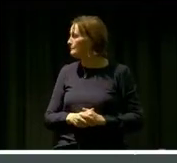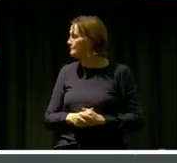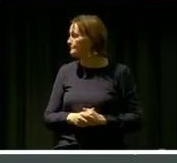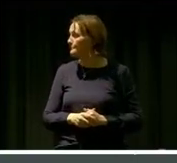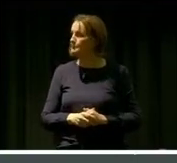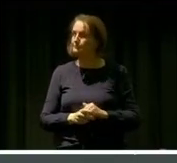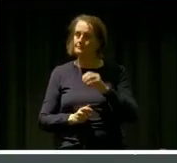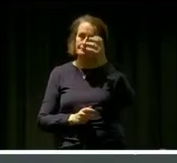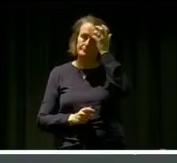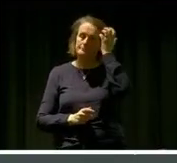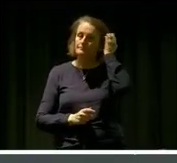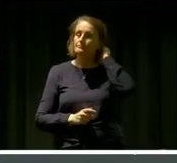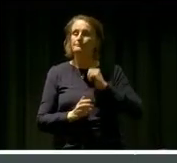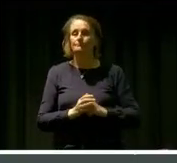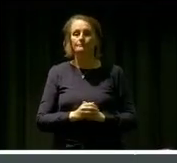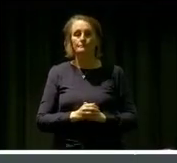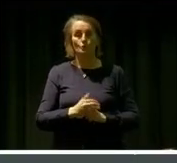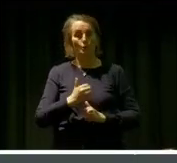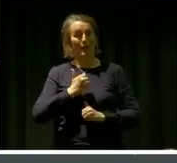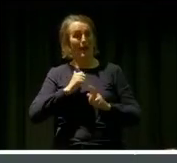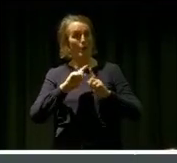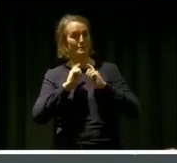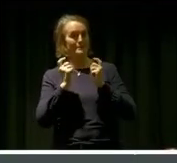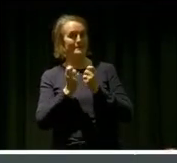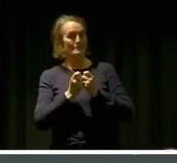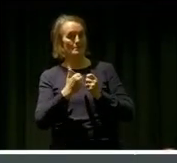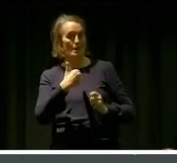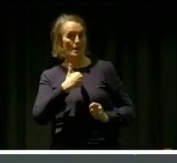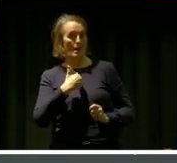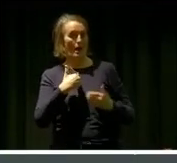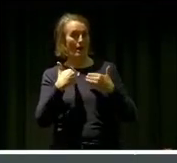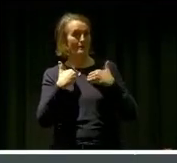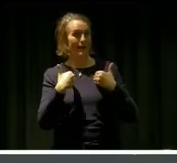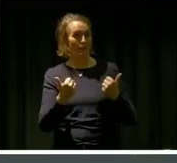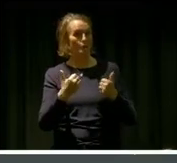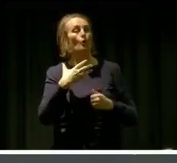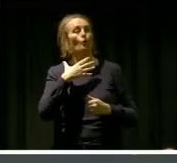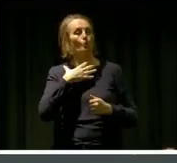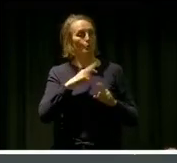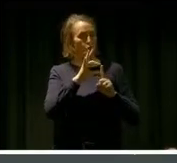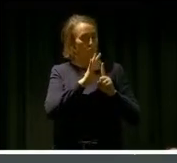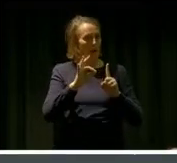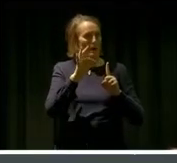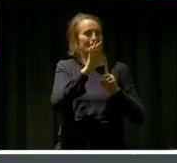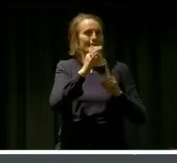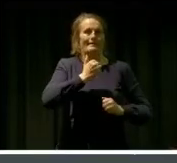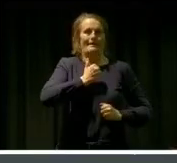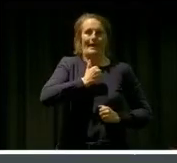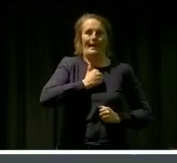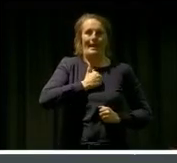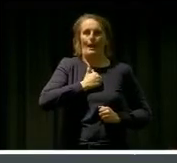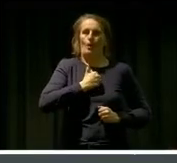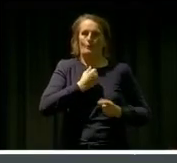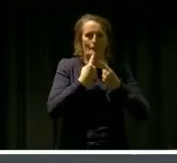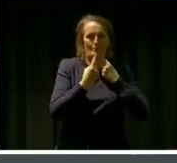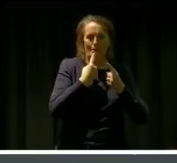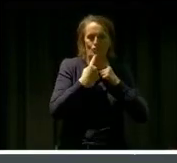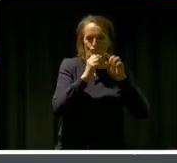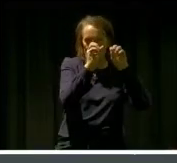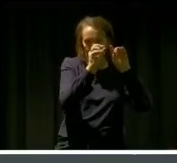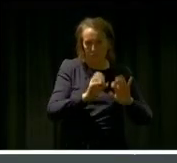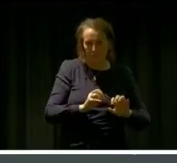similar fashion, the Heart Health team will aim to update 3DN's original adult and adolescent versions. We are